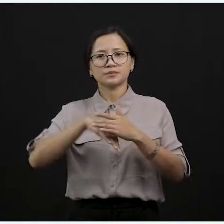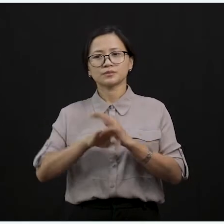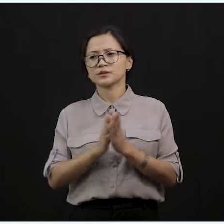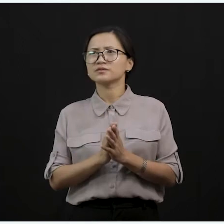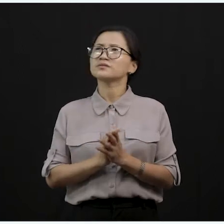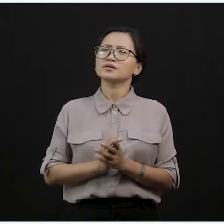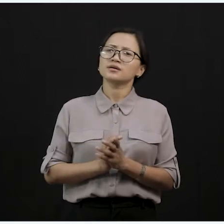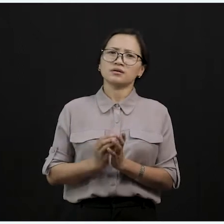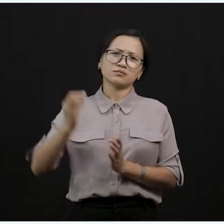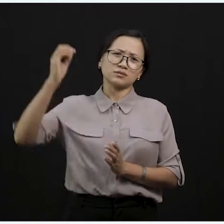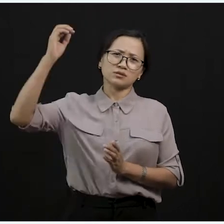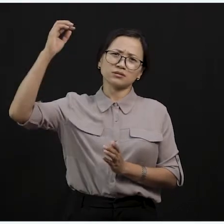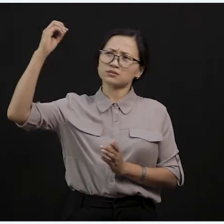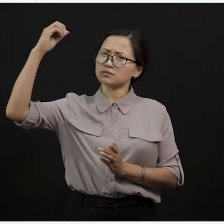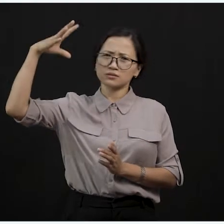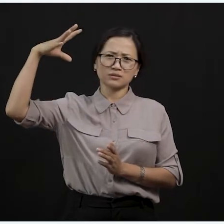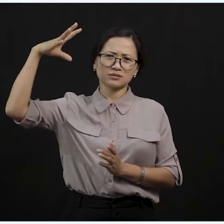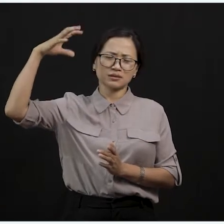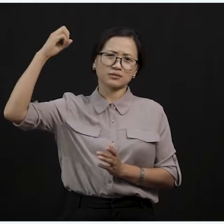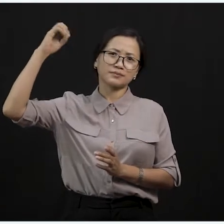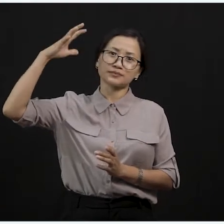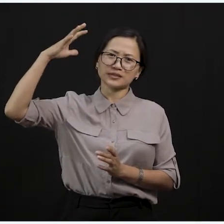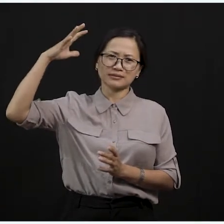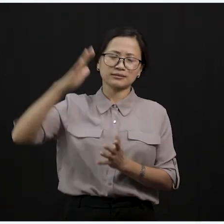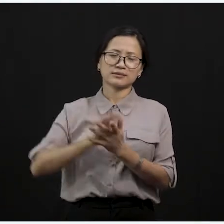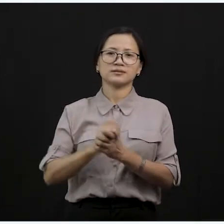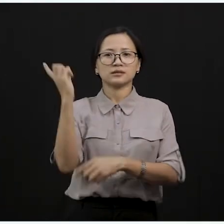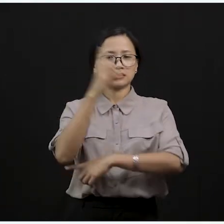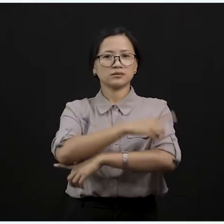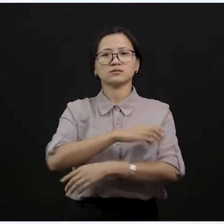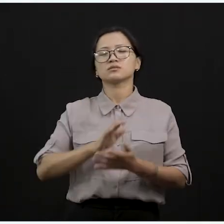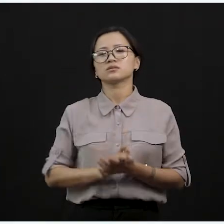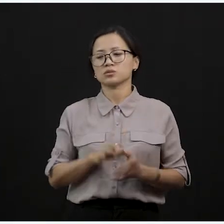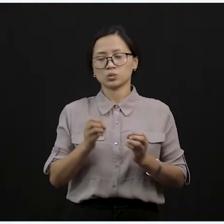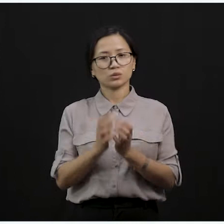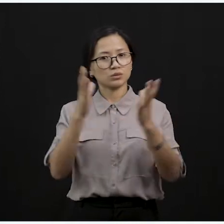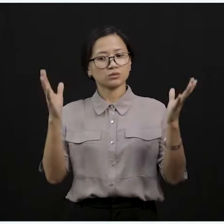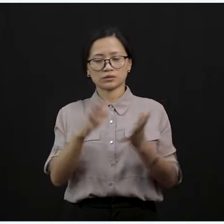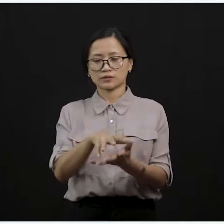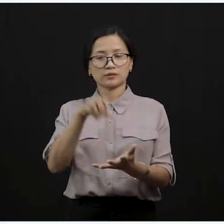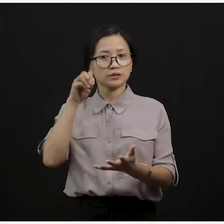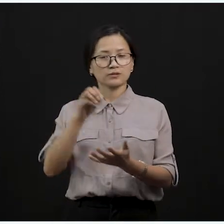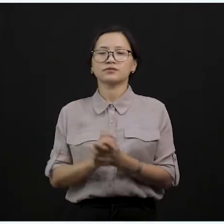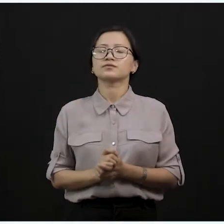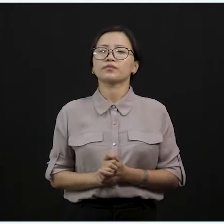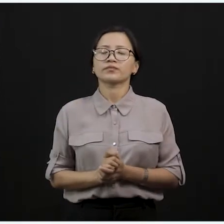In sunny days or in summer, we get lots of fruits, vegetables, right? So